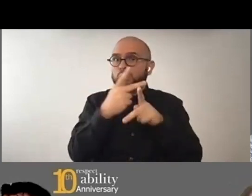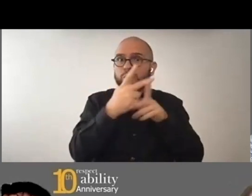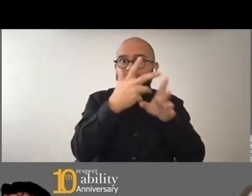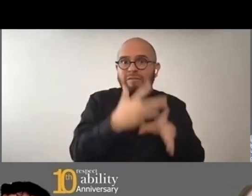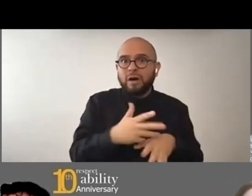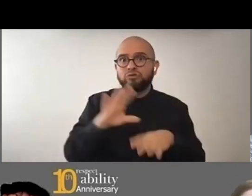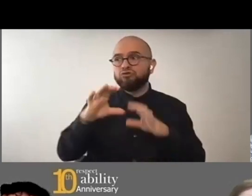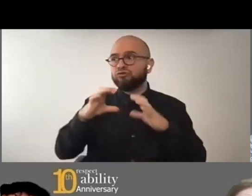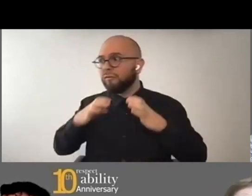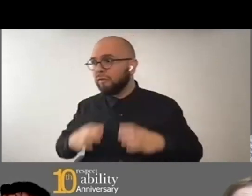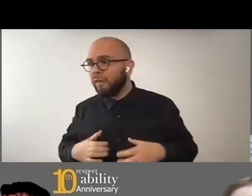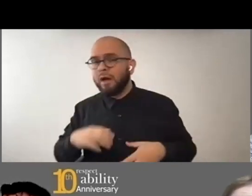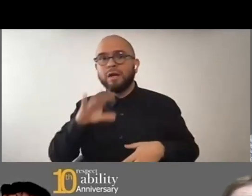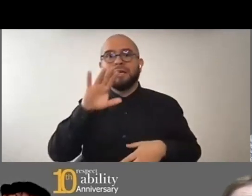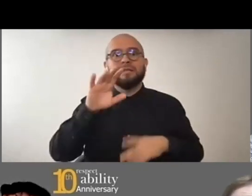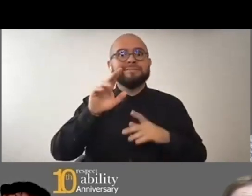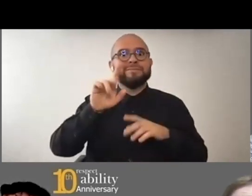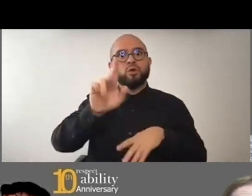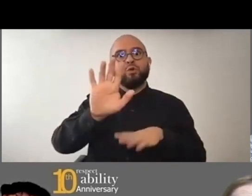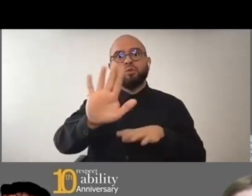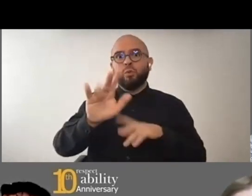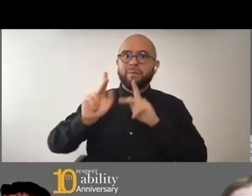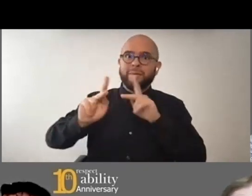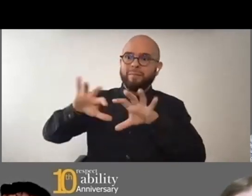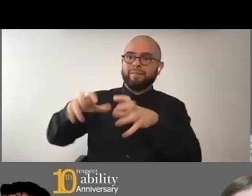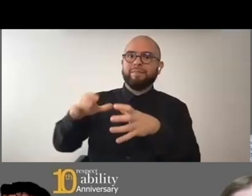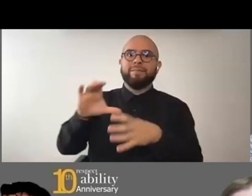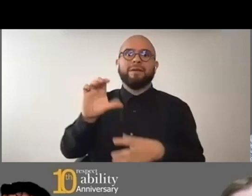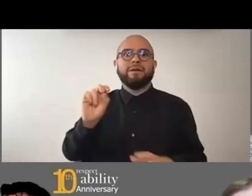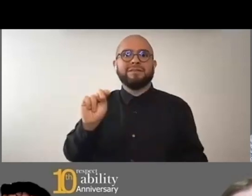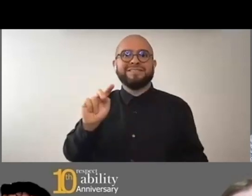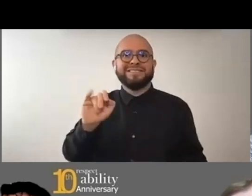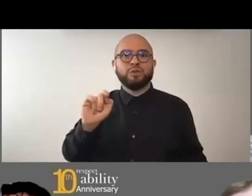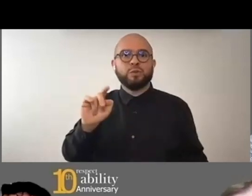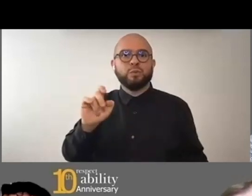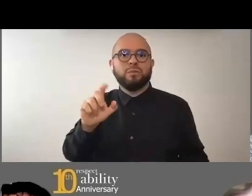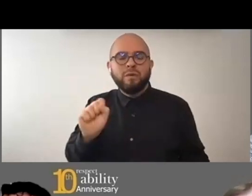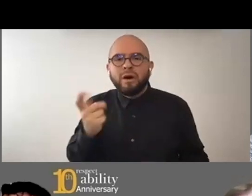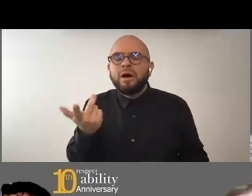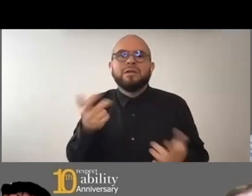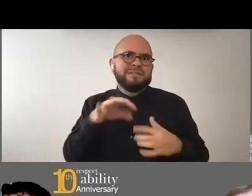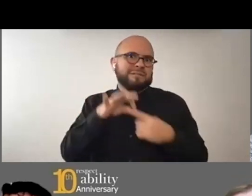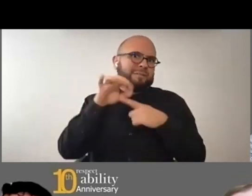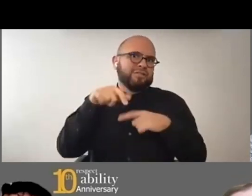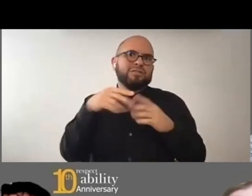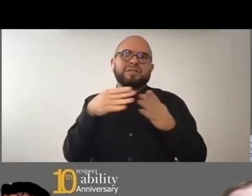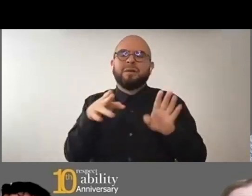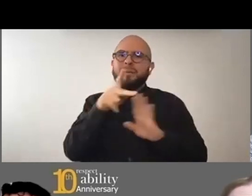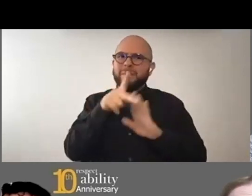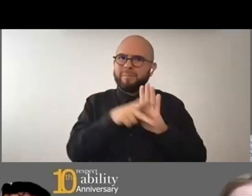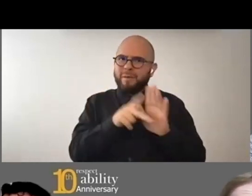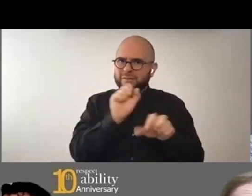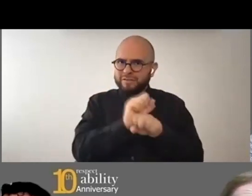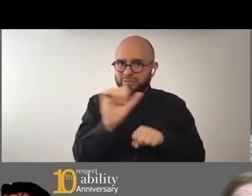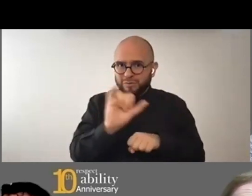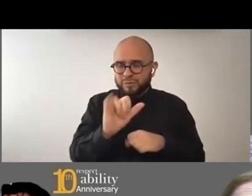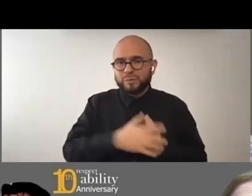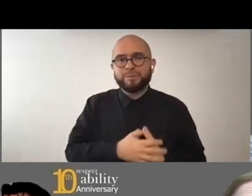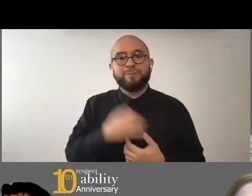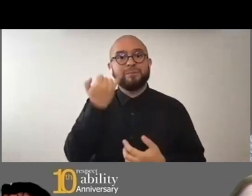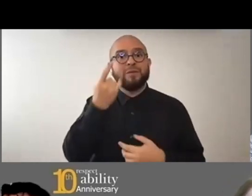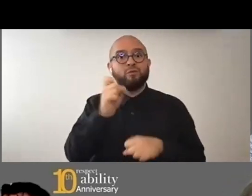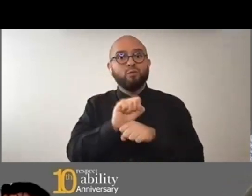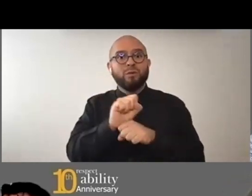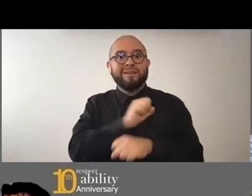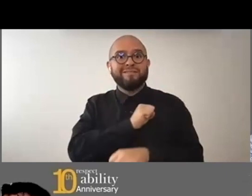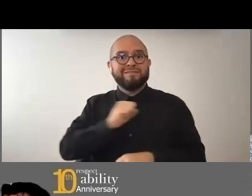your constituents. So every day you're meeting new people in many types of jobs, especially public policy jobs. For example, if you're working in a Senate office,